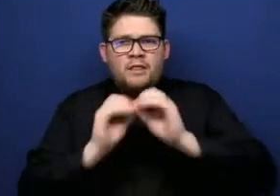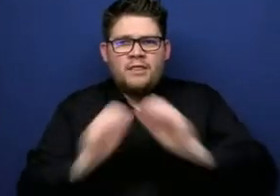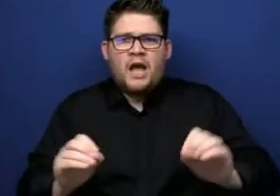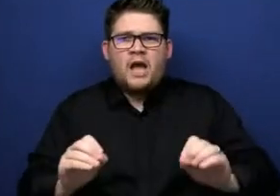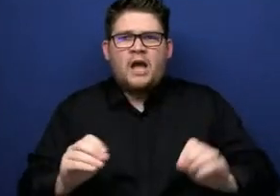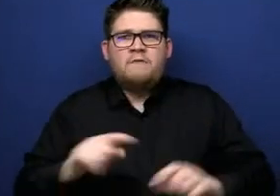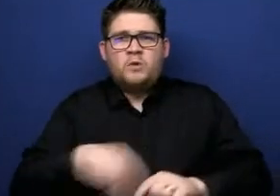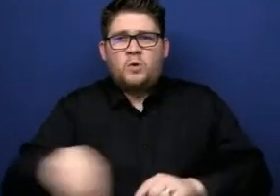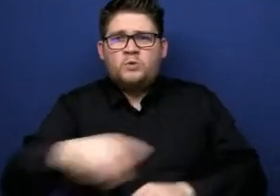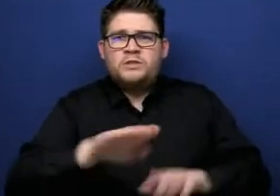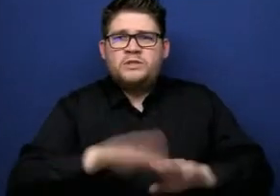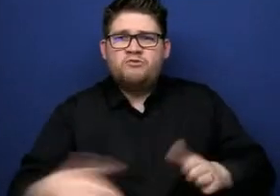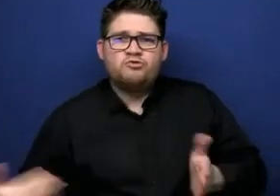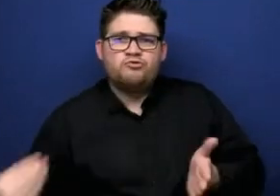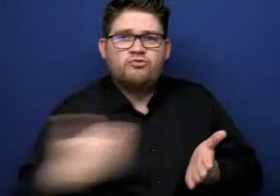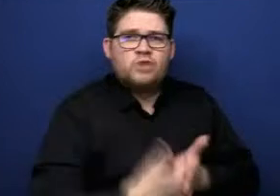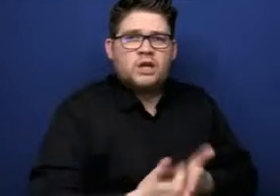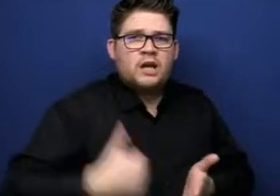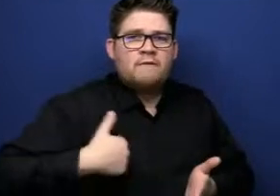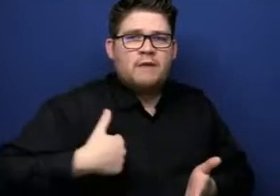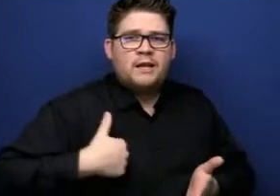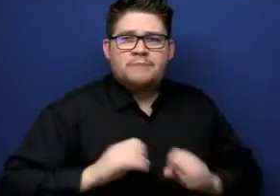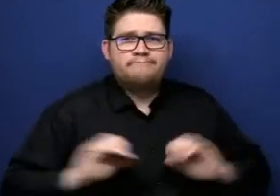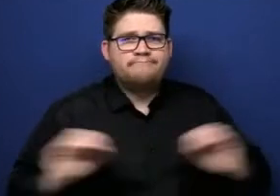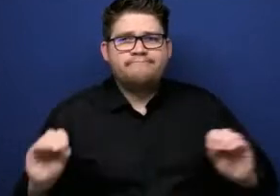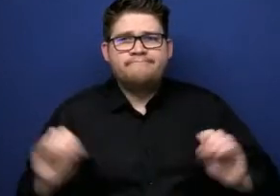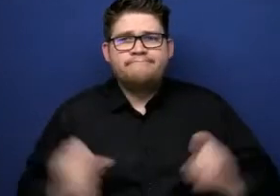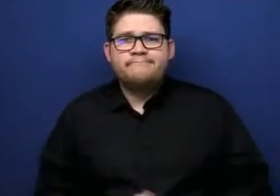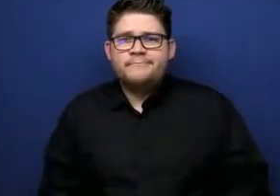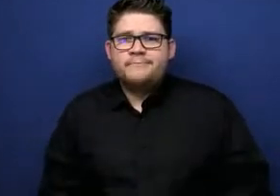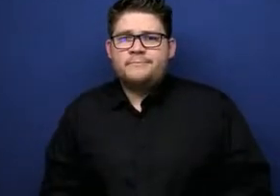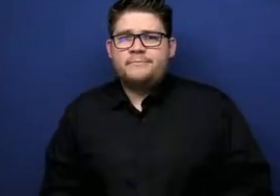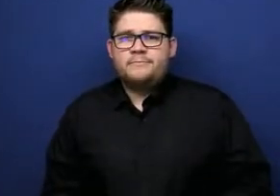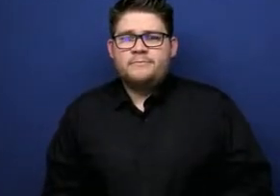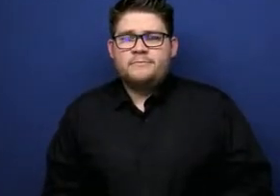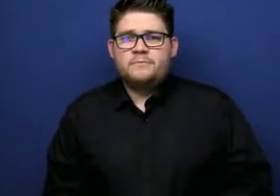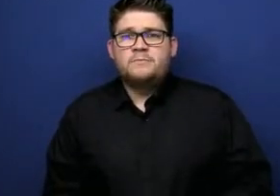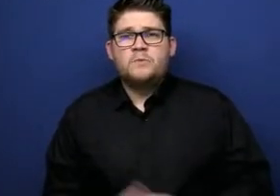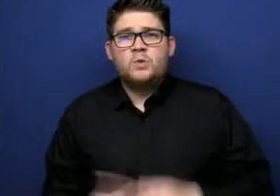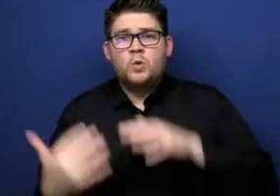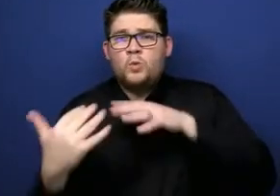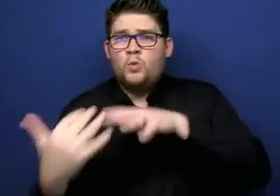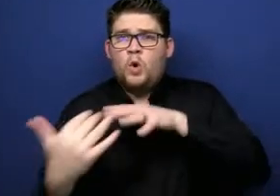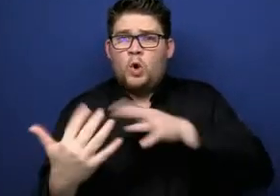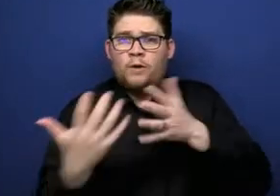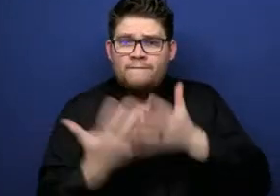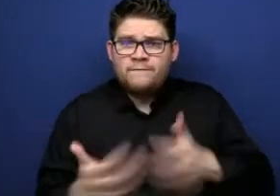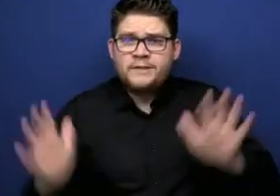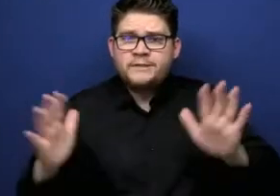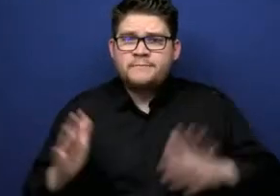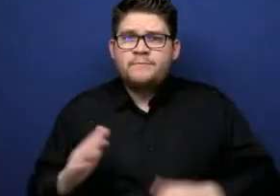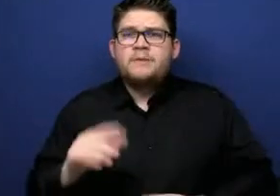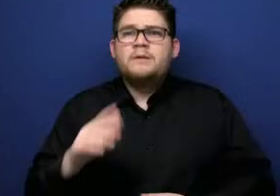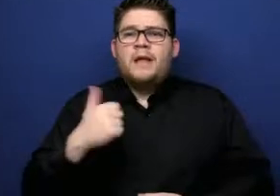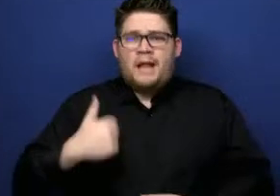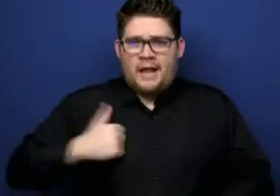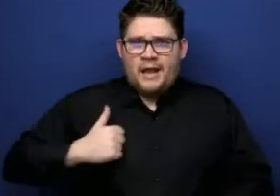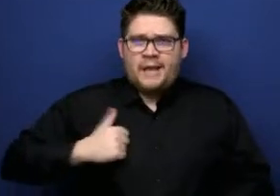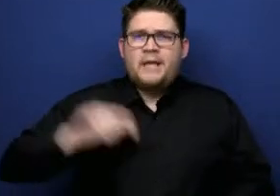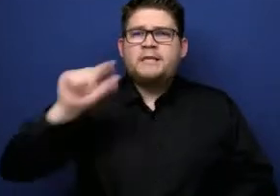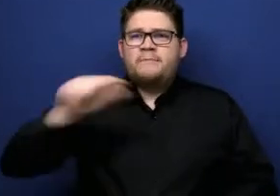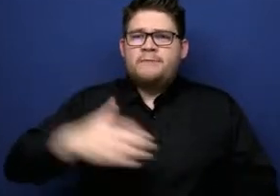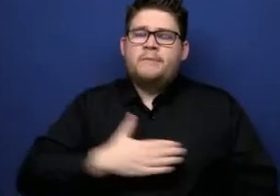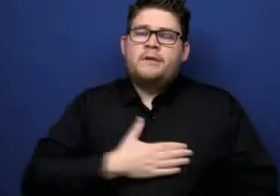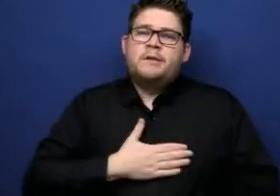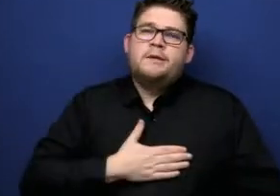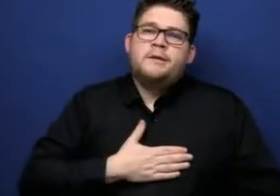were arrangements made to bring war orphans here. Canadian Jewish Congress was not able to fill the established quota for the